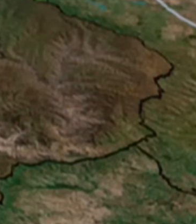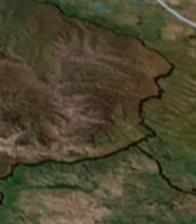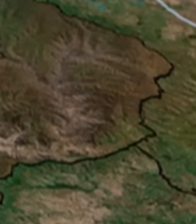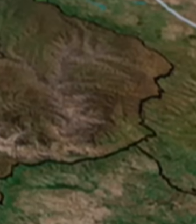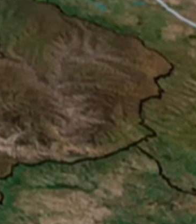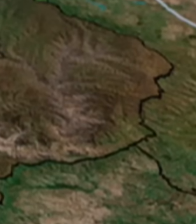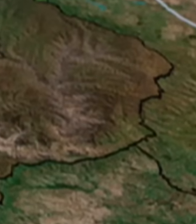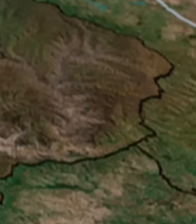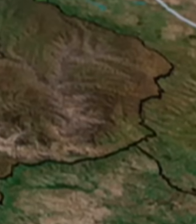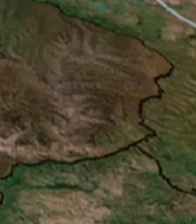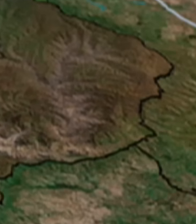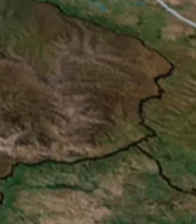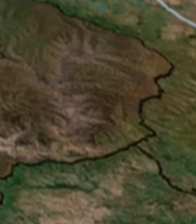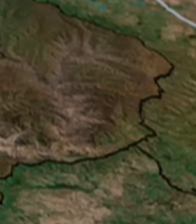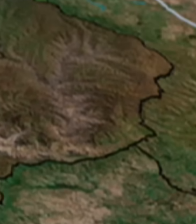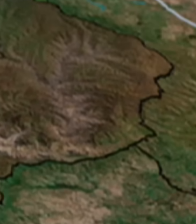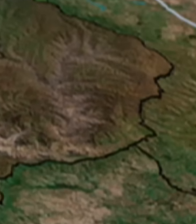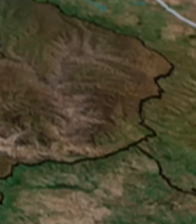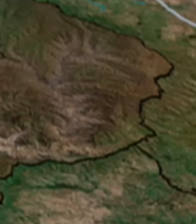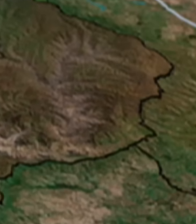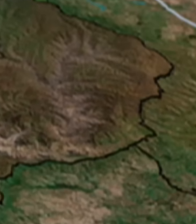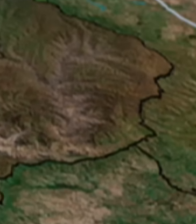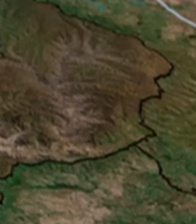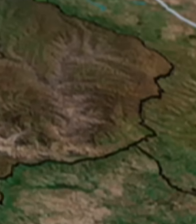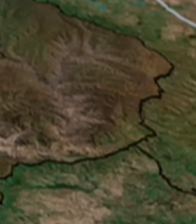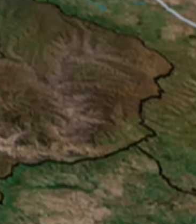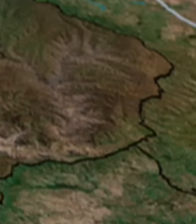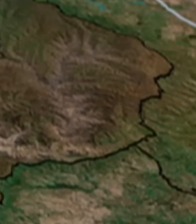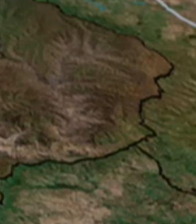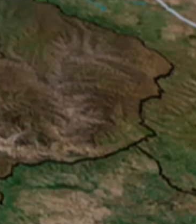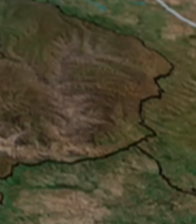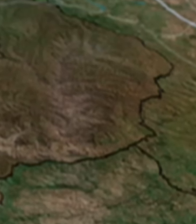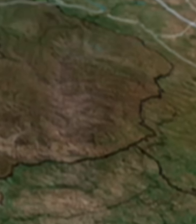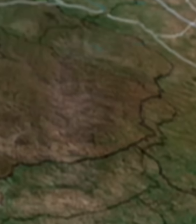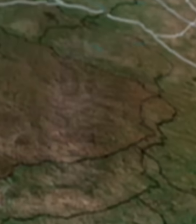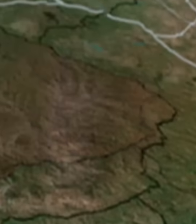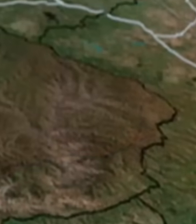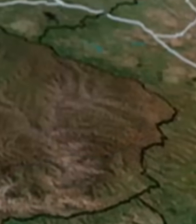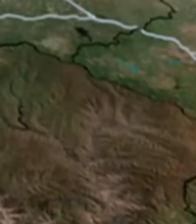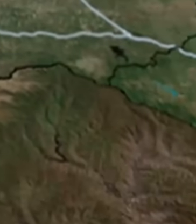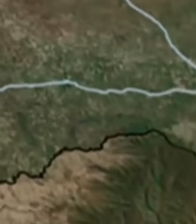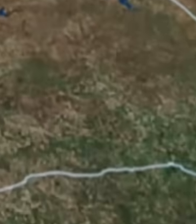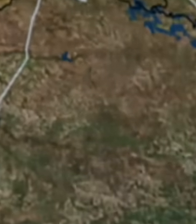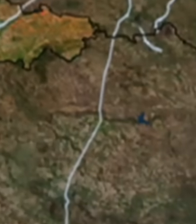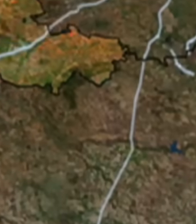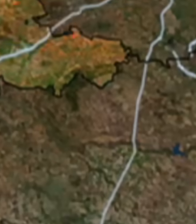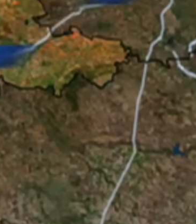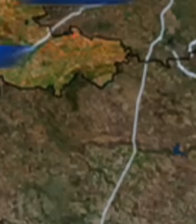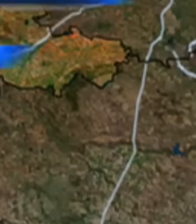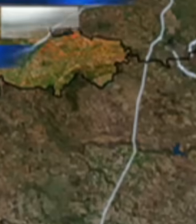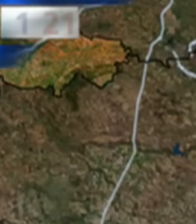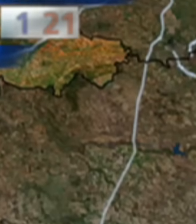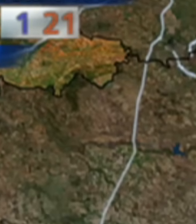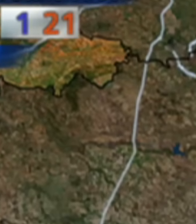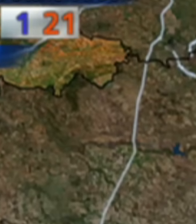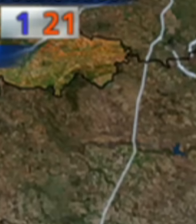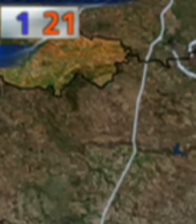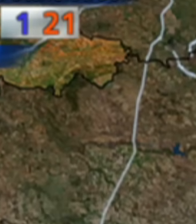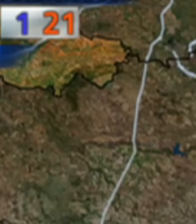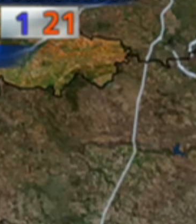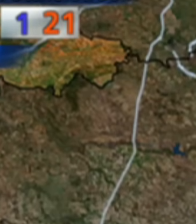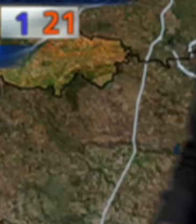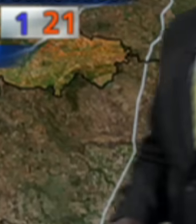bolo ba Freestata o tla hlobate hona ha isale ho seng le hona bosimba ka jeno empa di gadi di phama fela ho mashome a mabedi a metso e mong ka